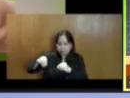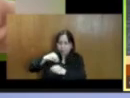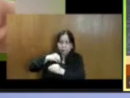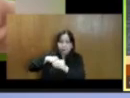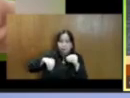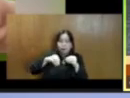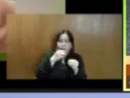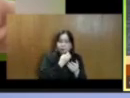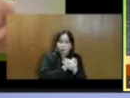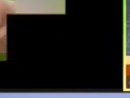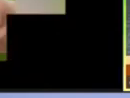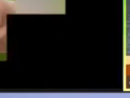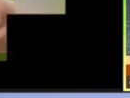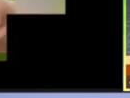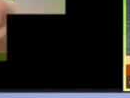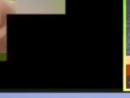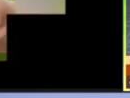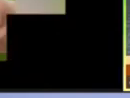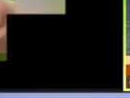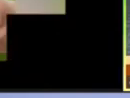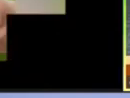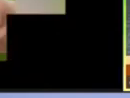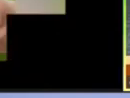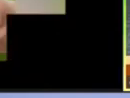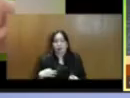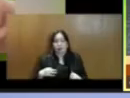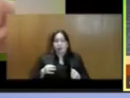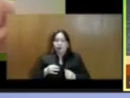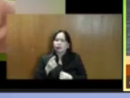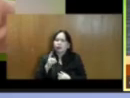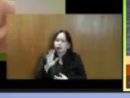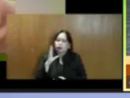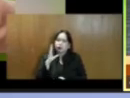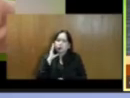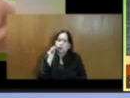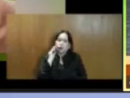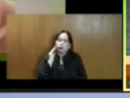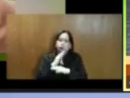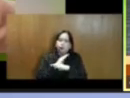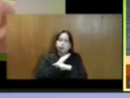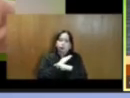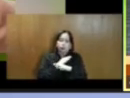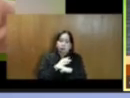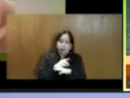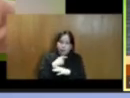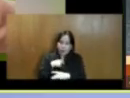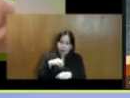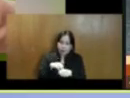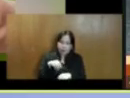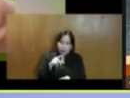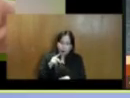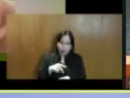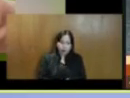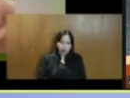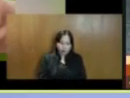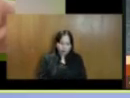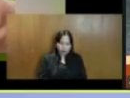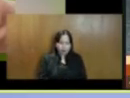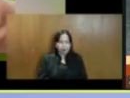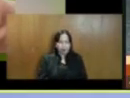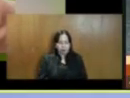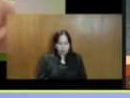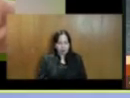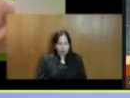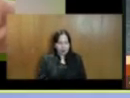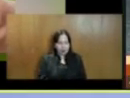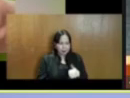garments industry. And perhaps you can mention certain barriers that you have observed in the Philippines. Okay. Sure.